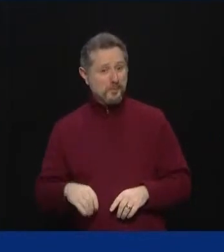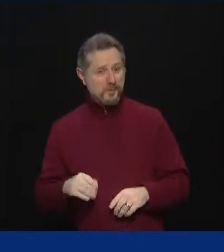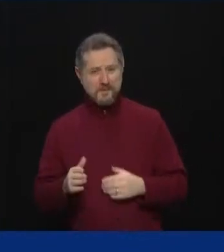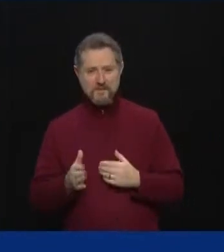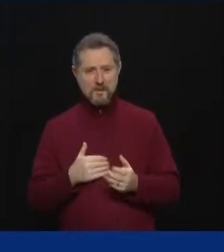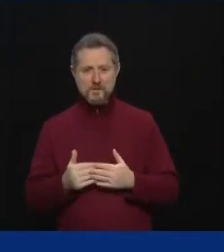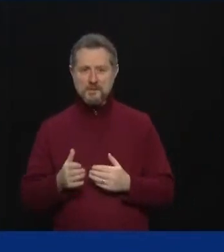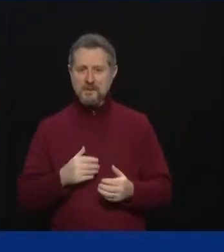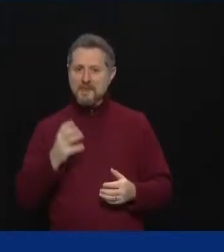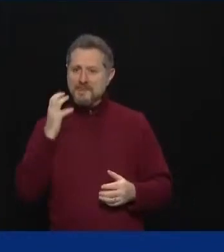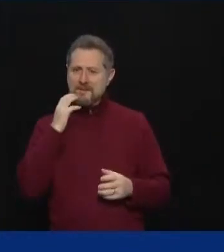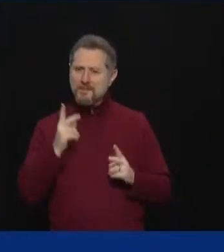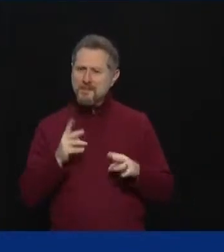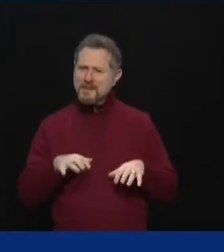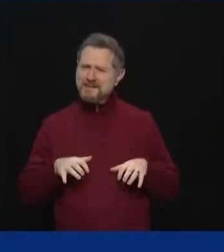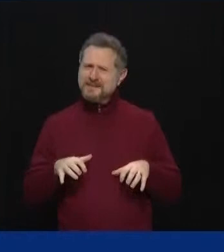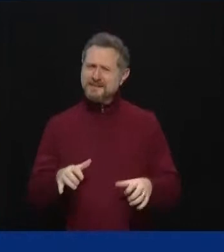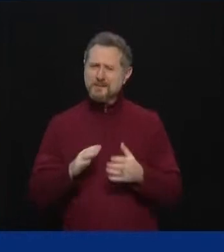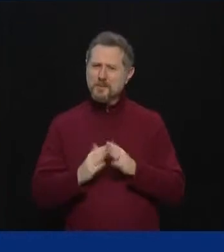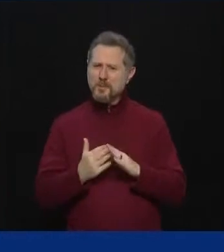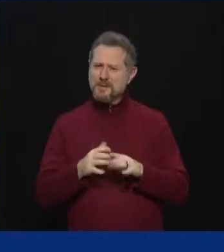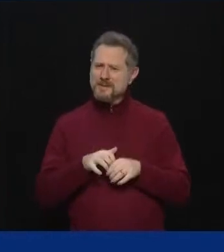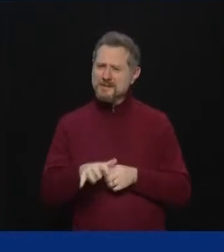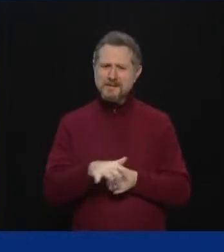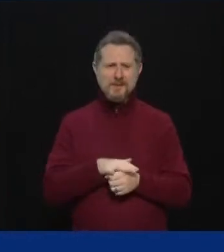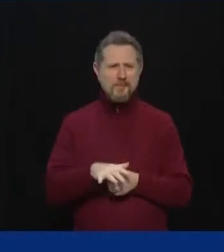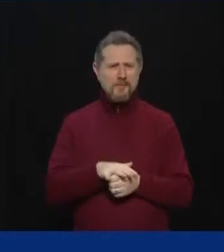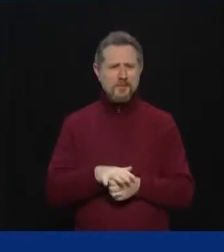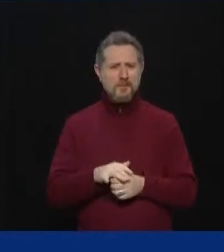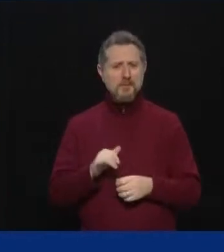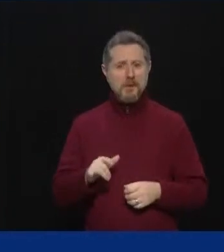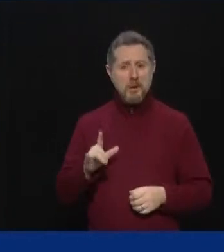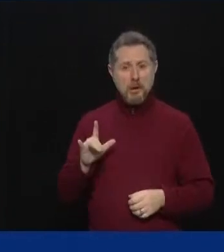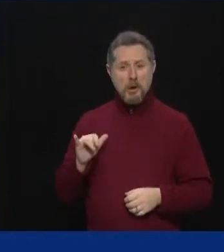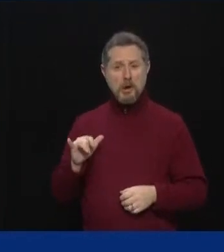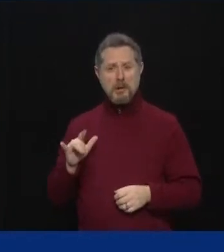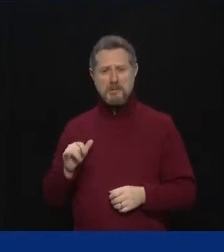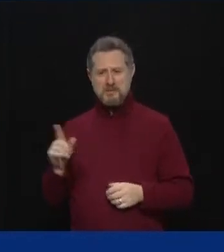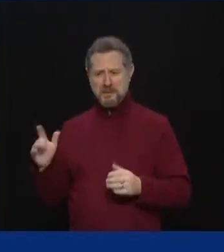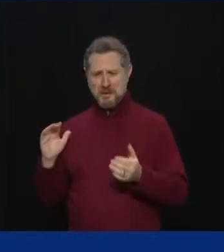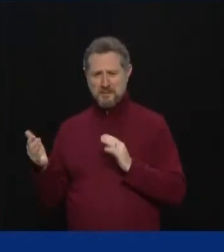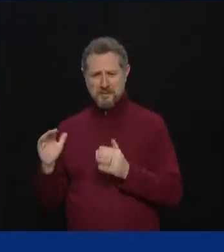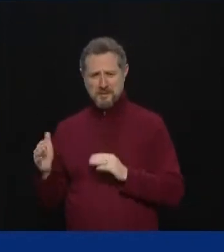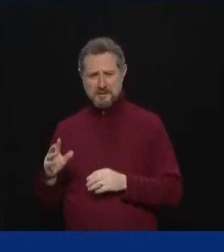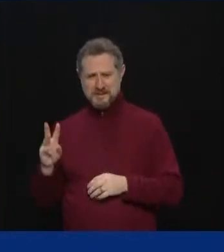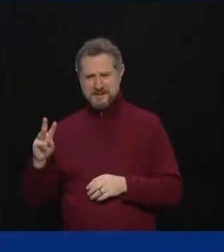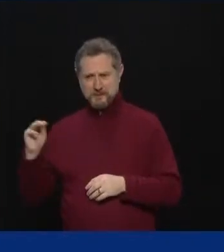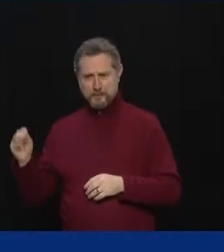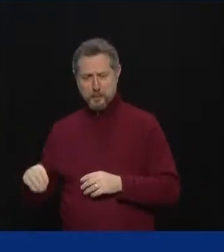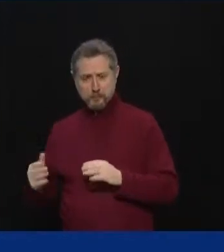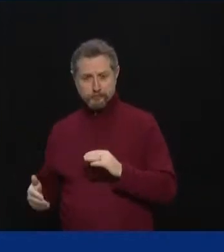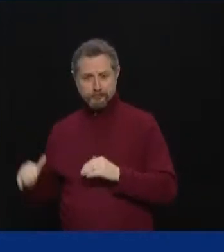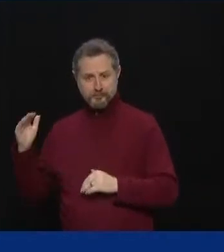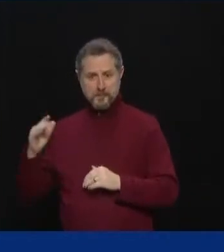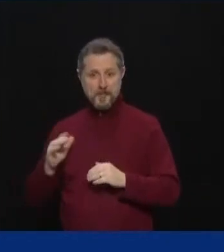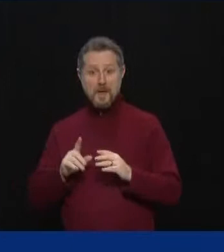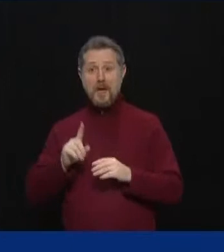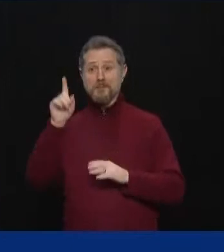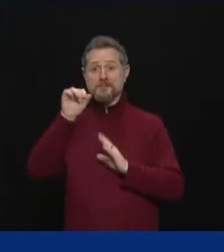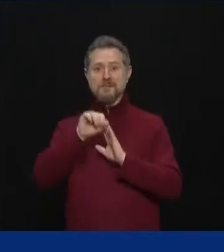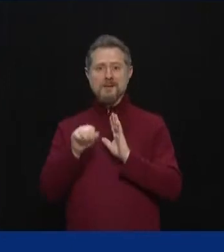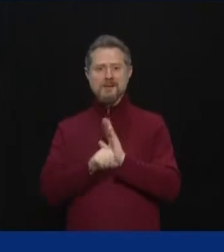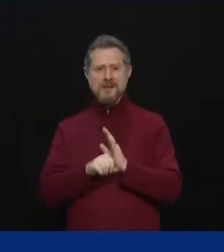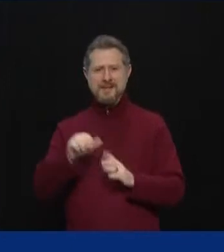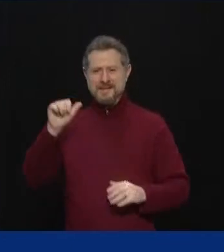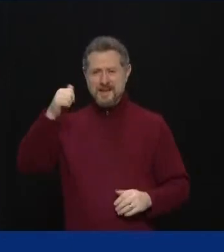populated urban area, obviously. Suburban Long Island, by comparison, is 6%, and some regions upstate are even at